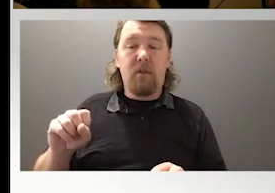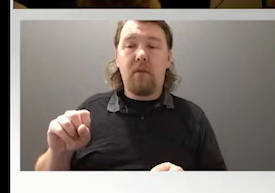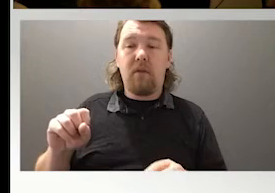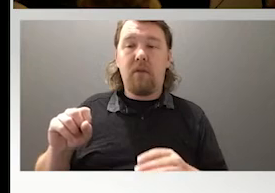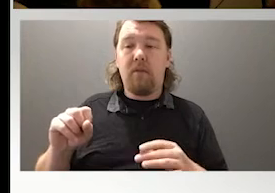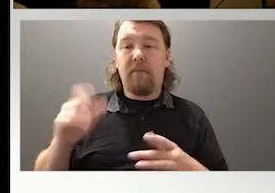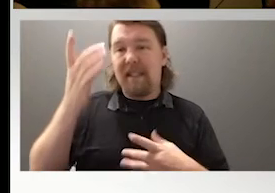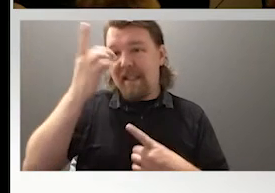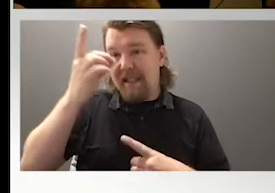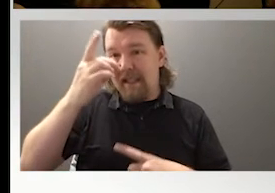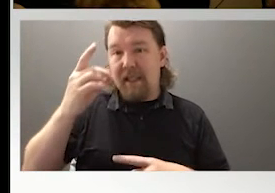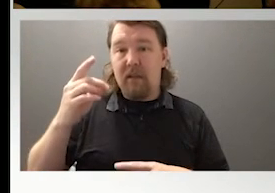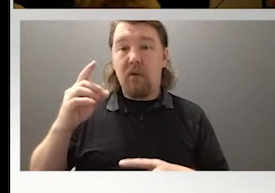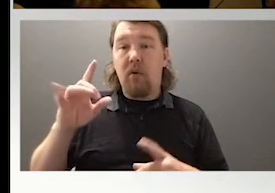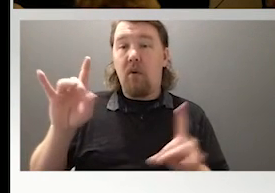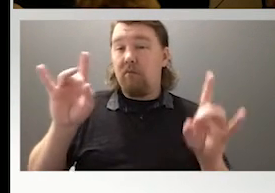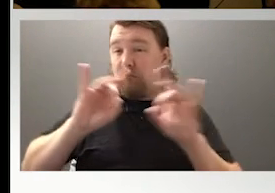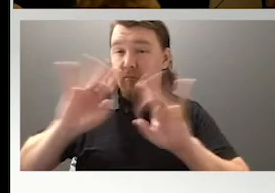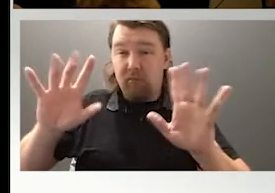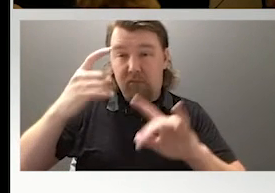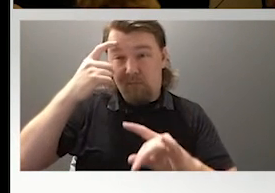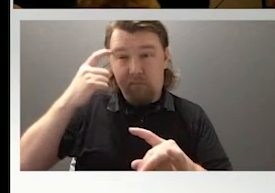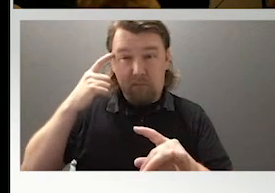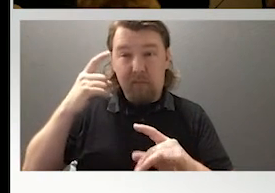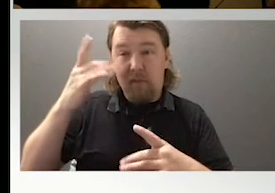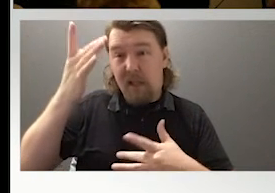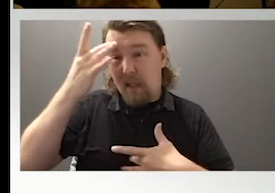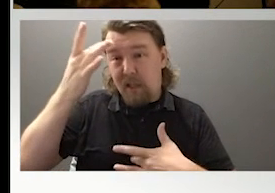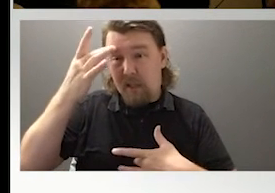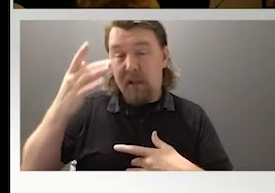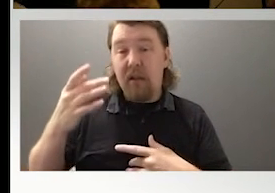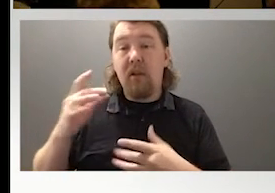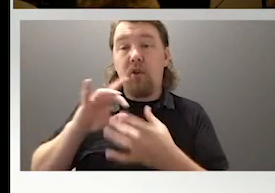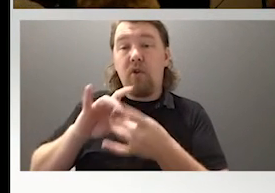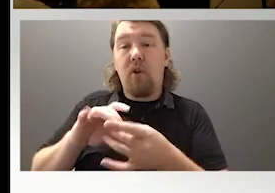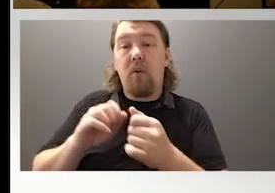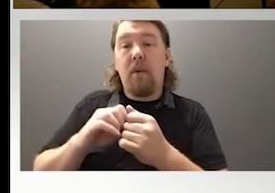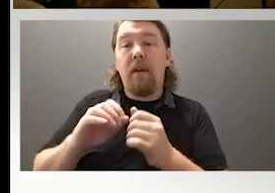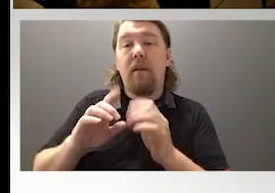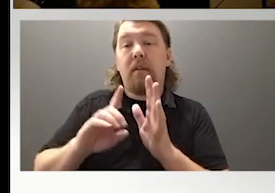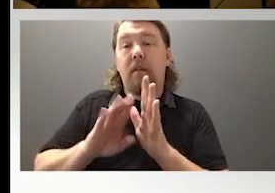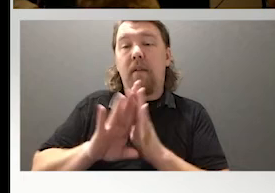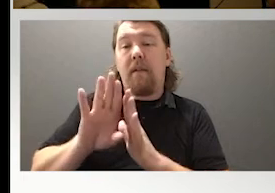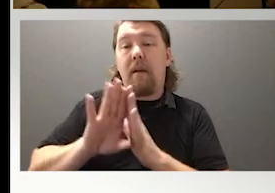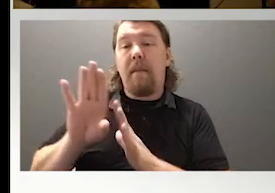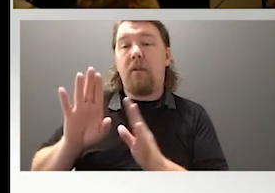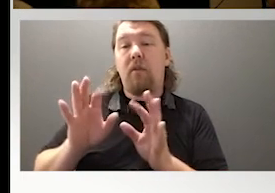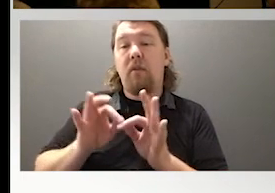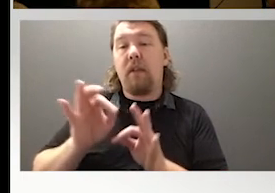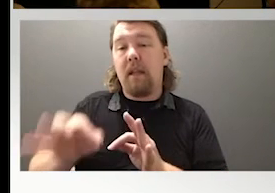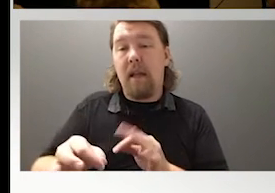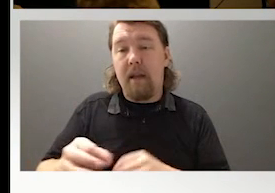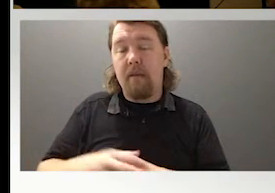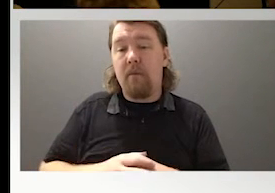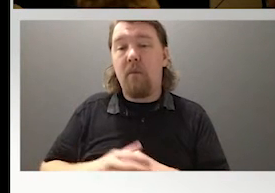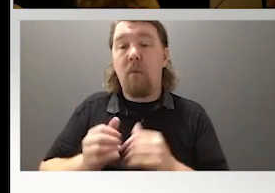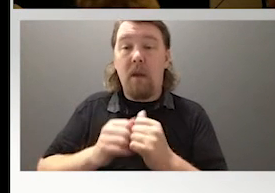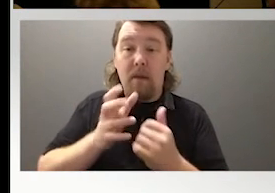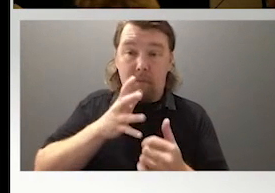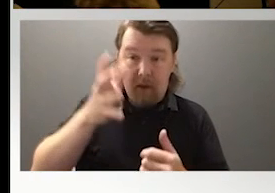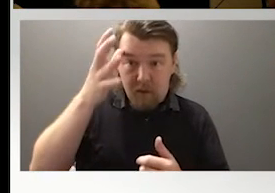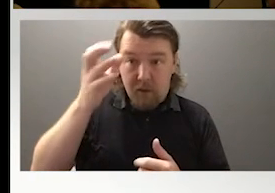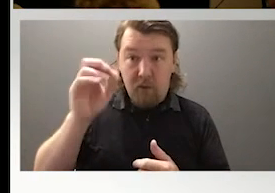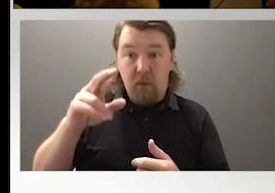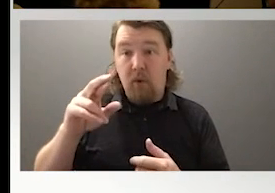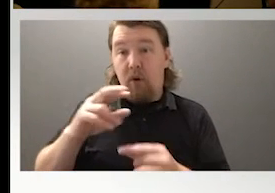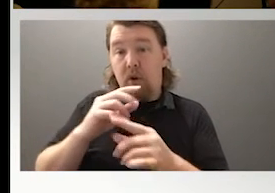or a traumatic illness known to be associated with developmental delay. With a parent or guardian with a